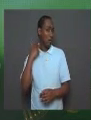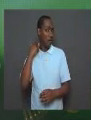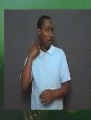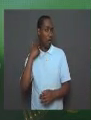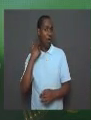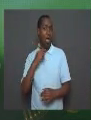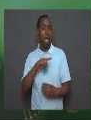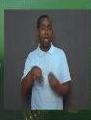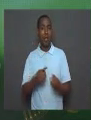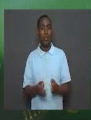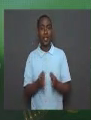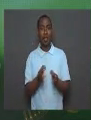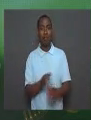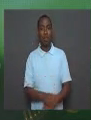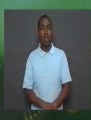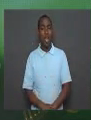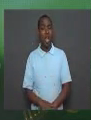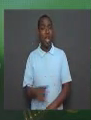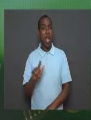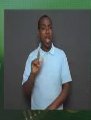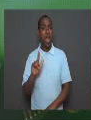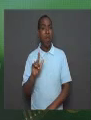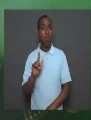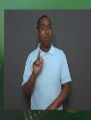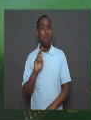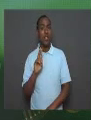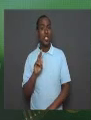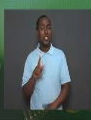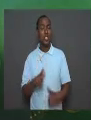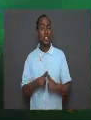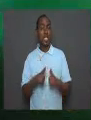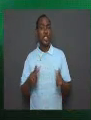the lymph vessels join in the large veins.